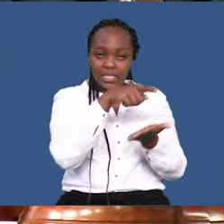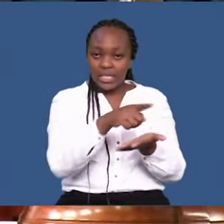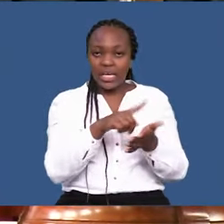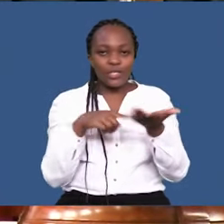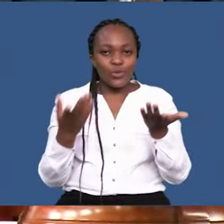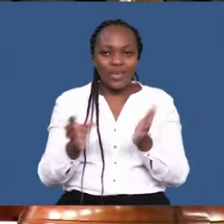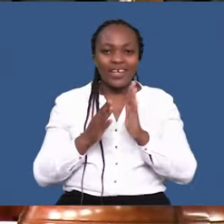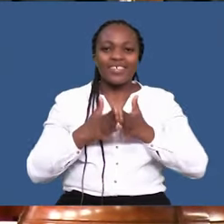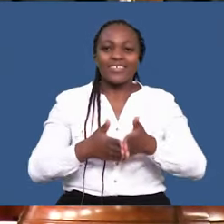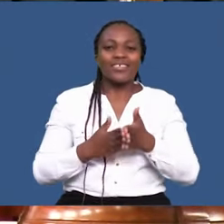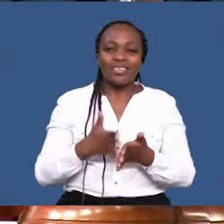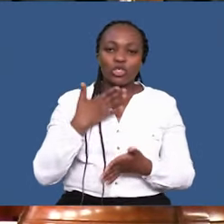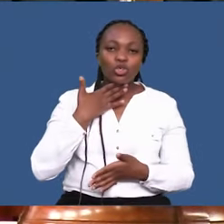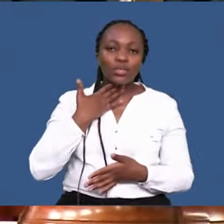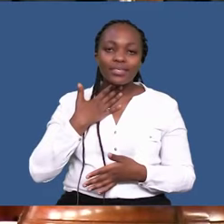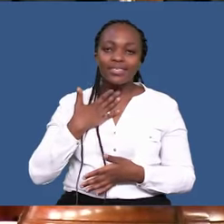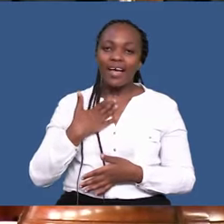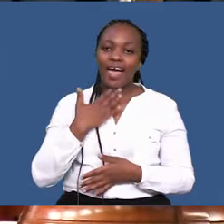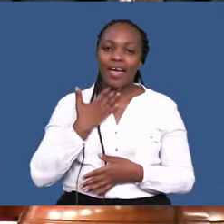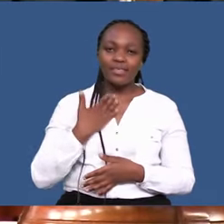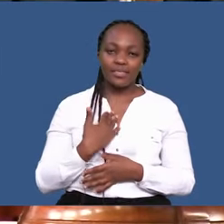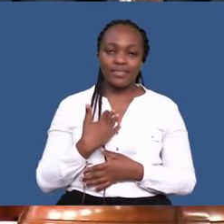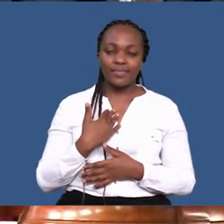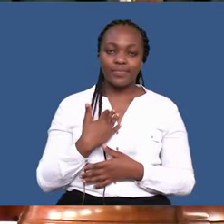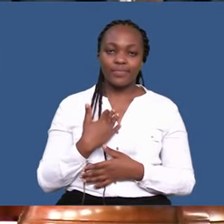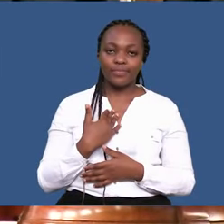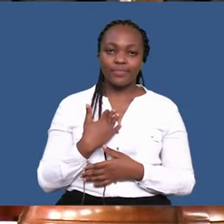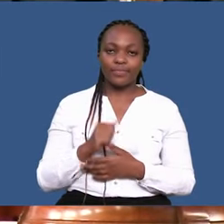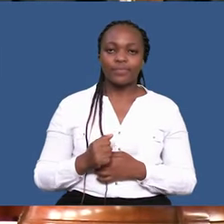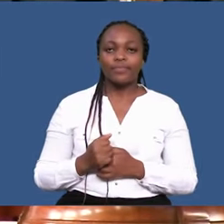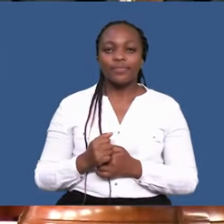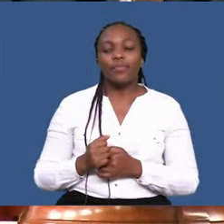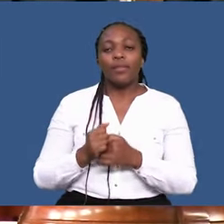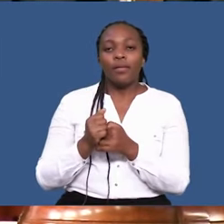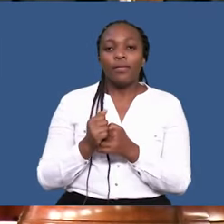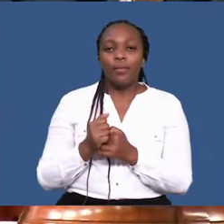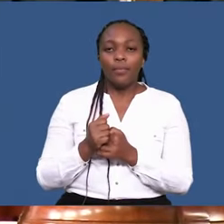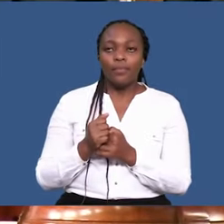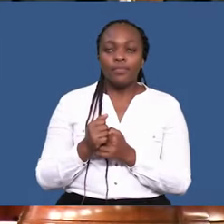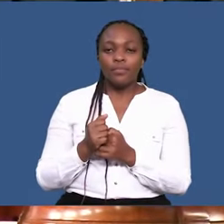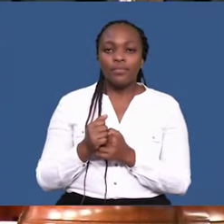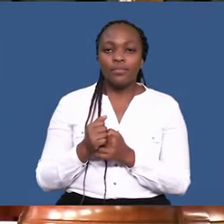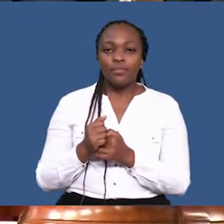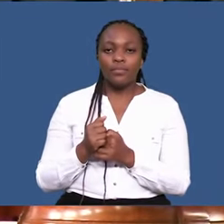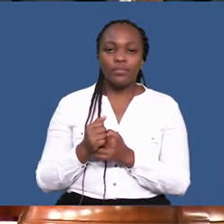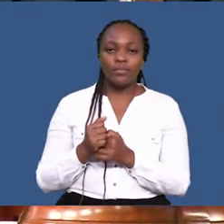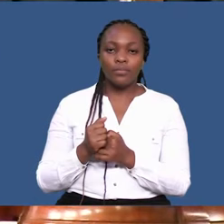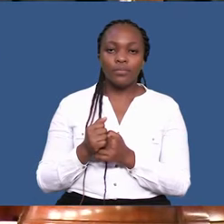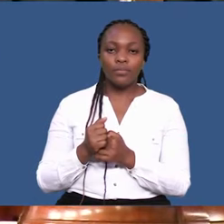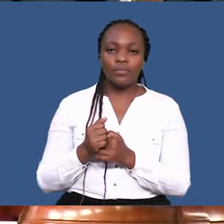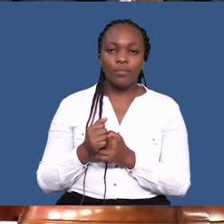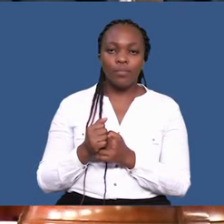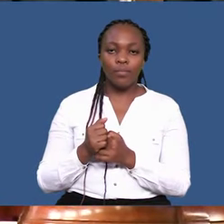to mortify, something we must initiate ourselves. It is not something that we